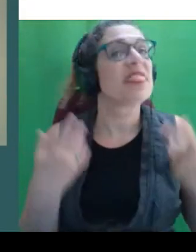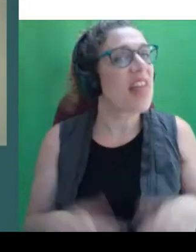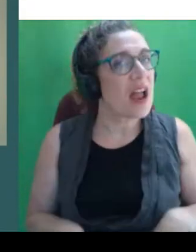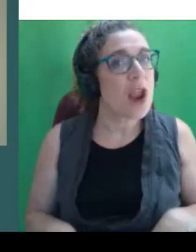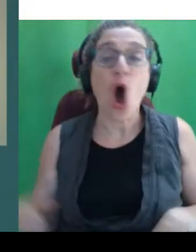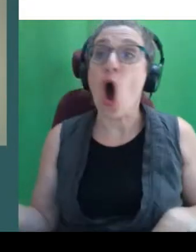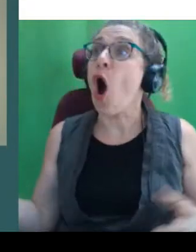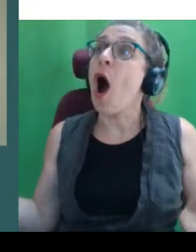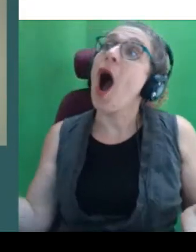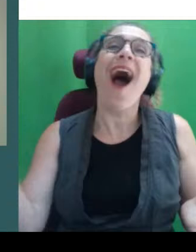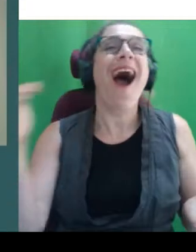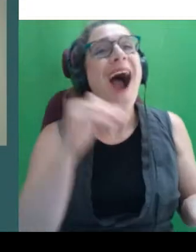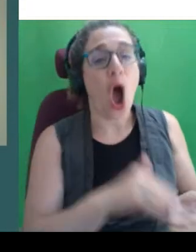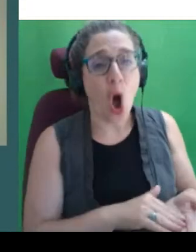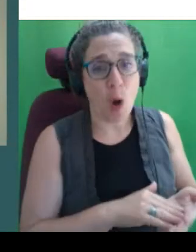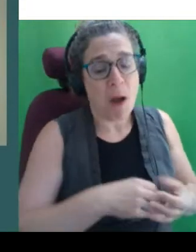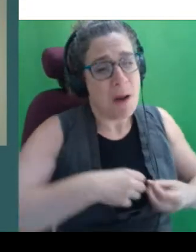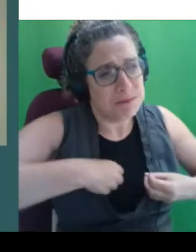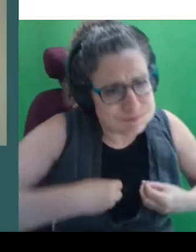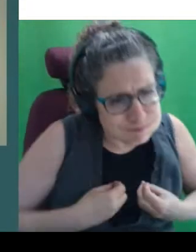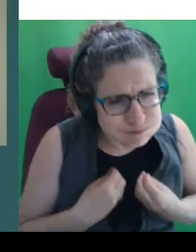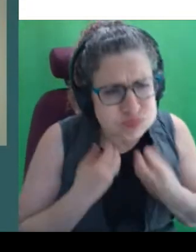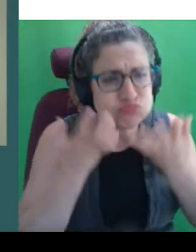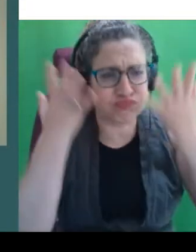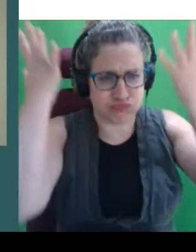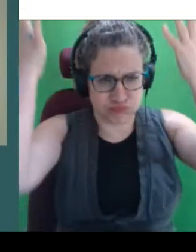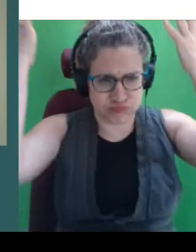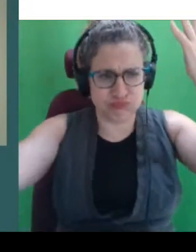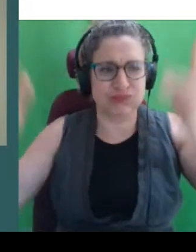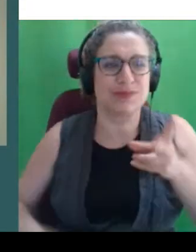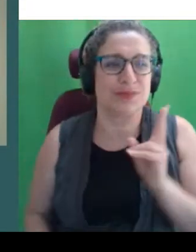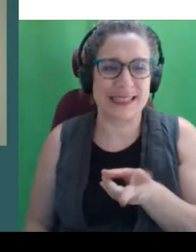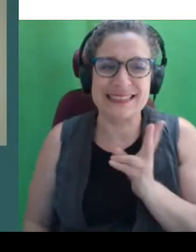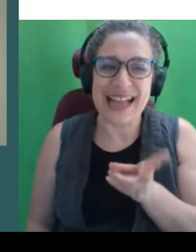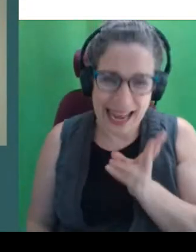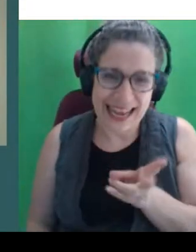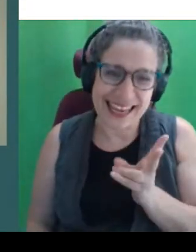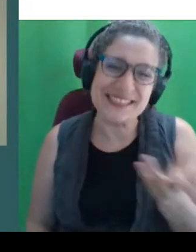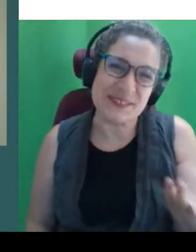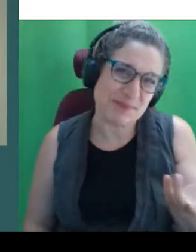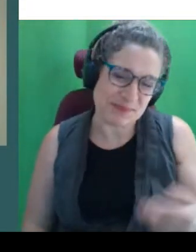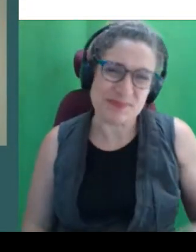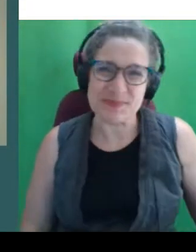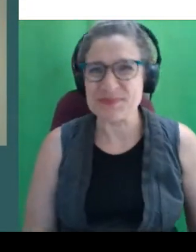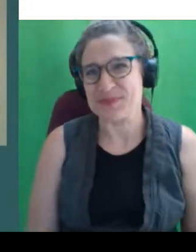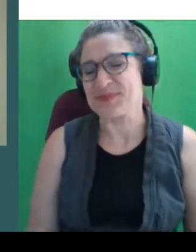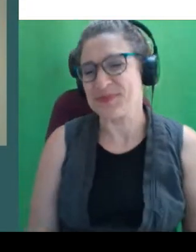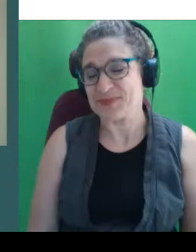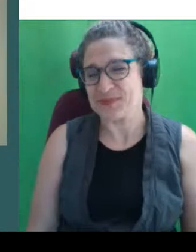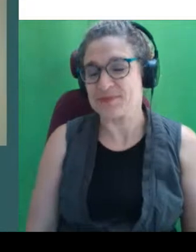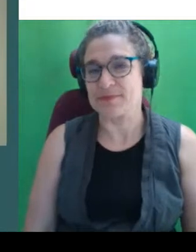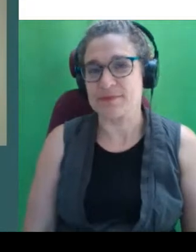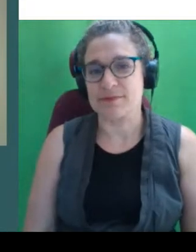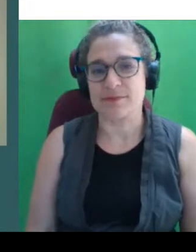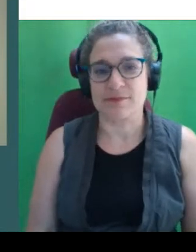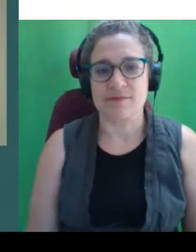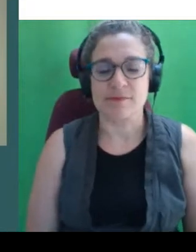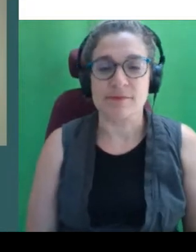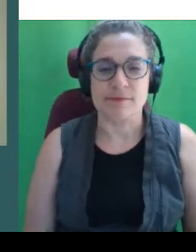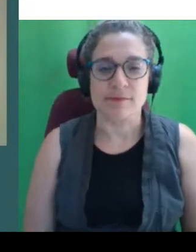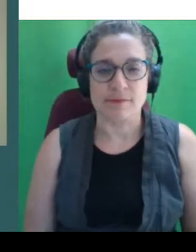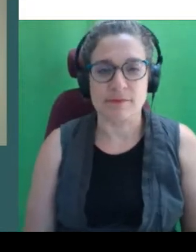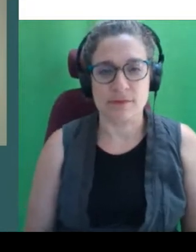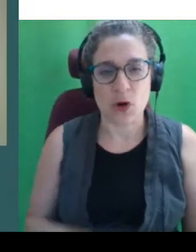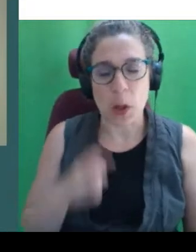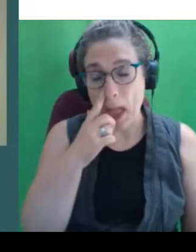holidays, and then they come in contact with that cat, and then they have an acute asthma attack. And so